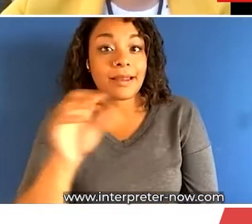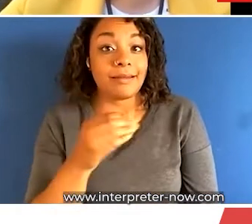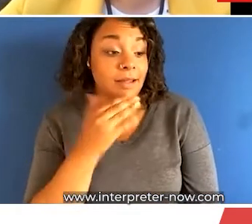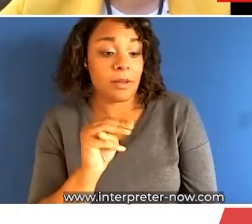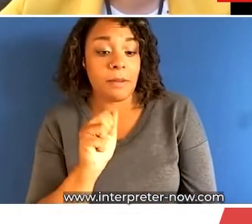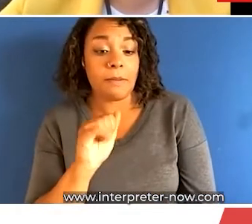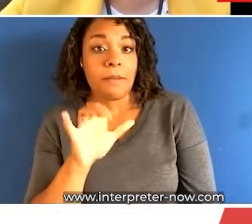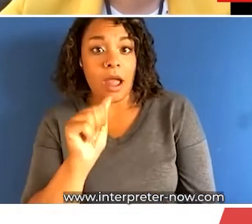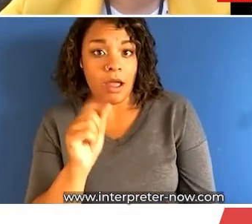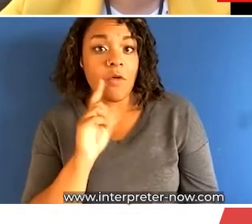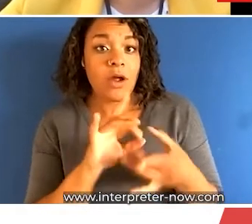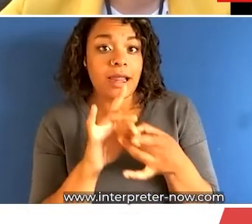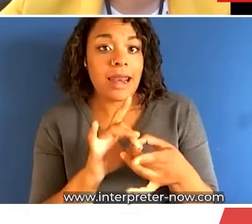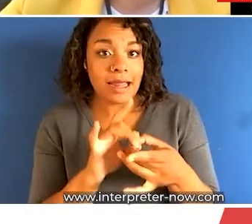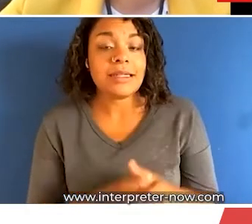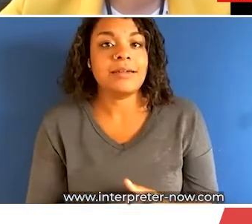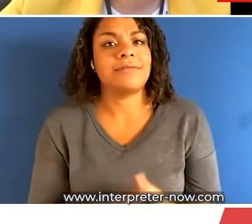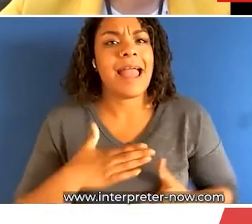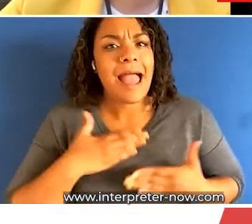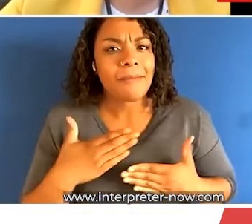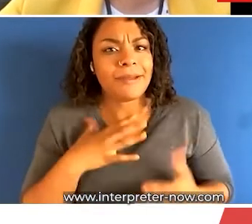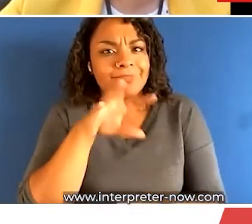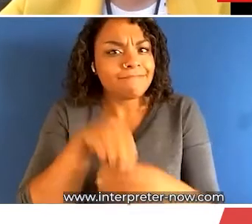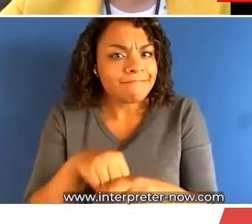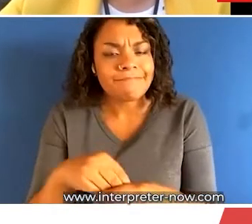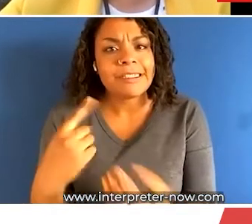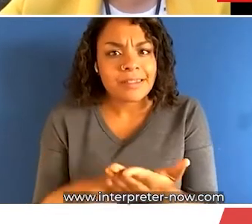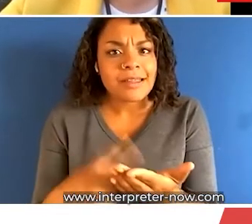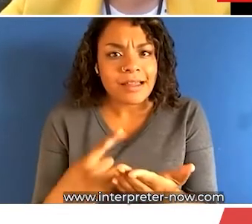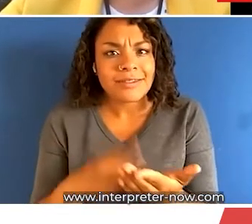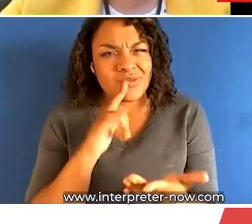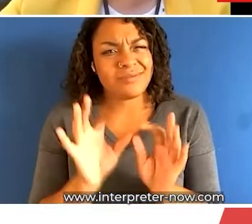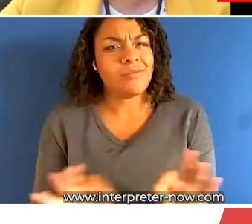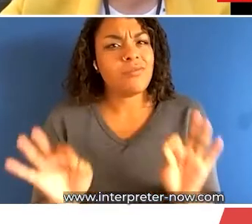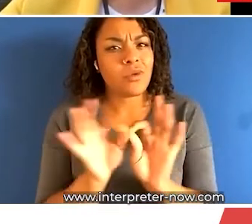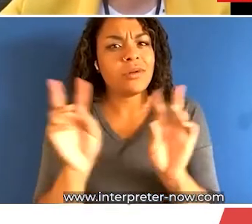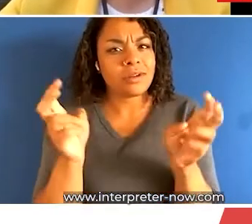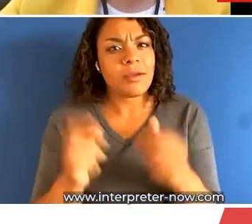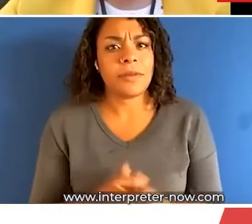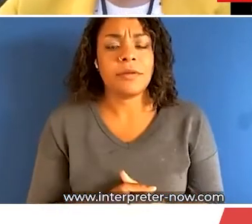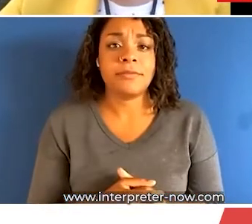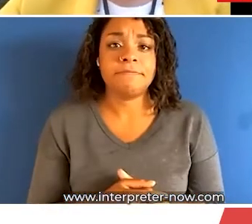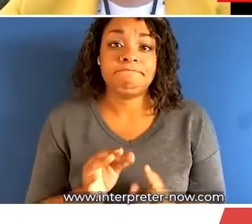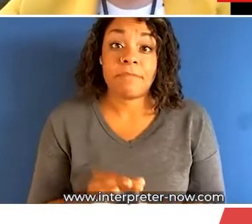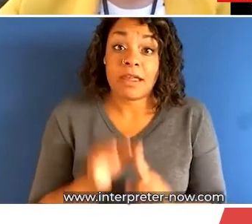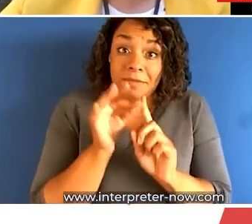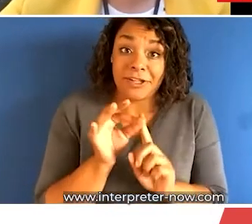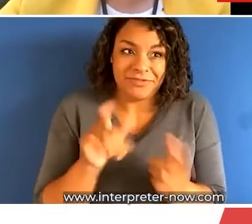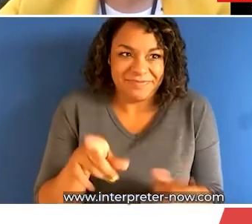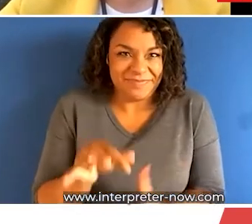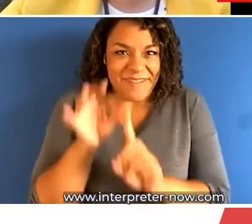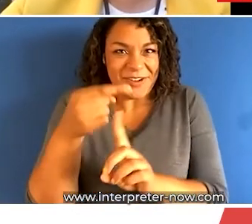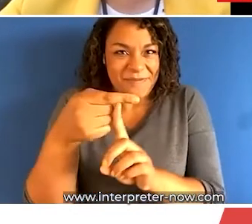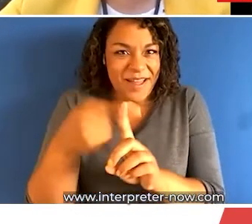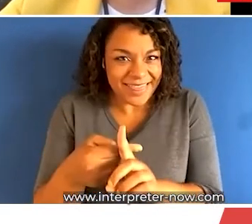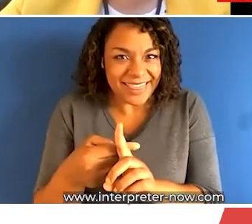connecting us. Really happy to be here to discuss this very important topic, especially around our special month